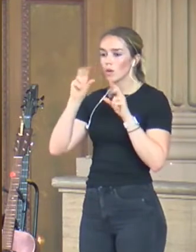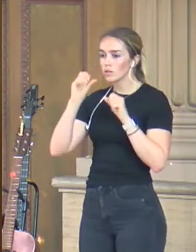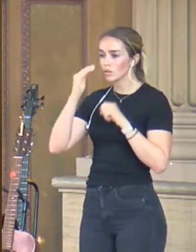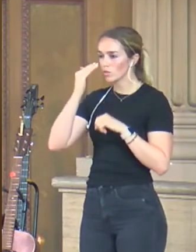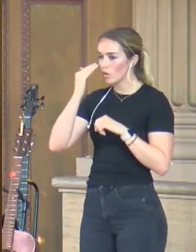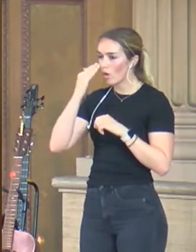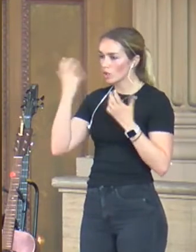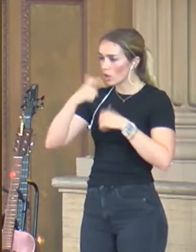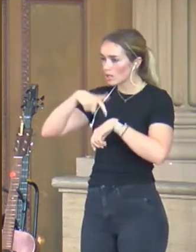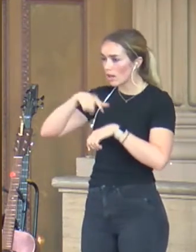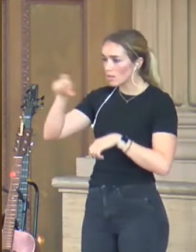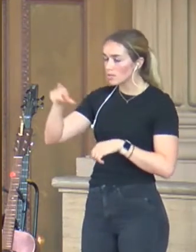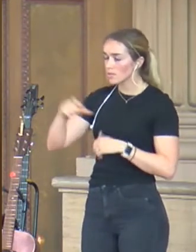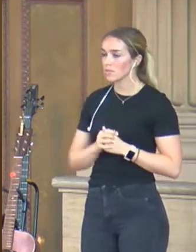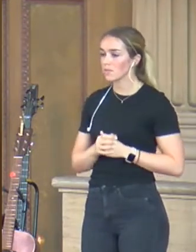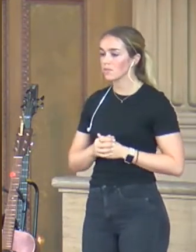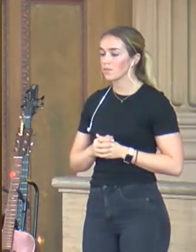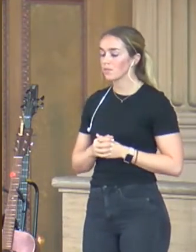in the darkness?